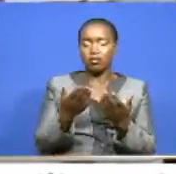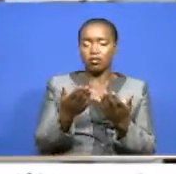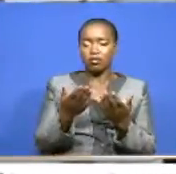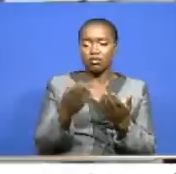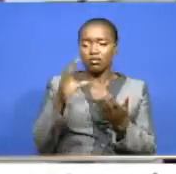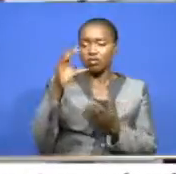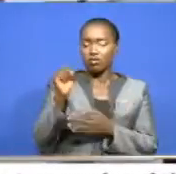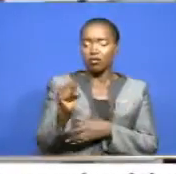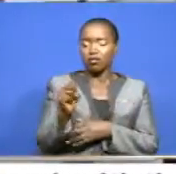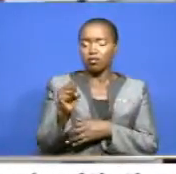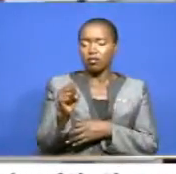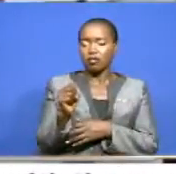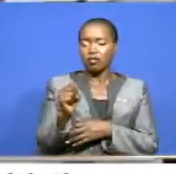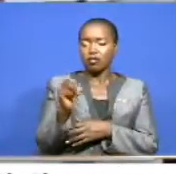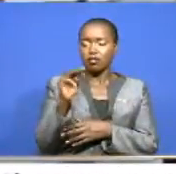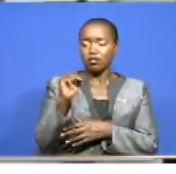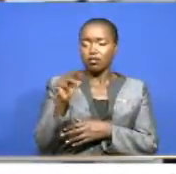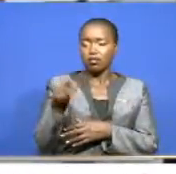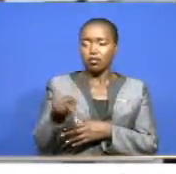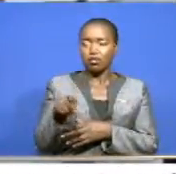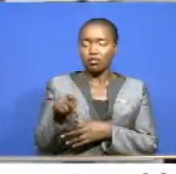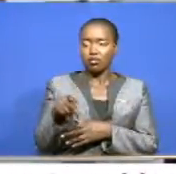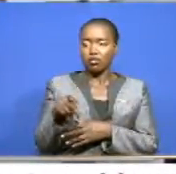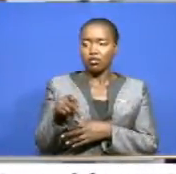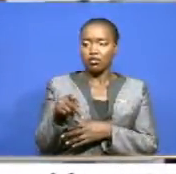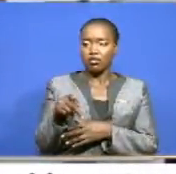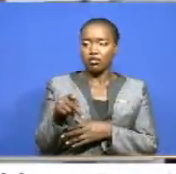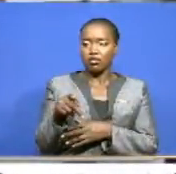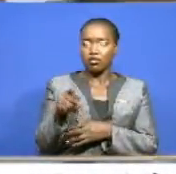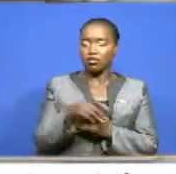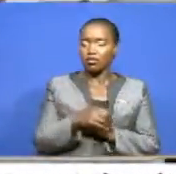and other MPs.